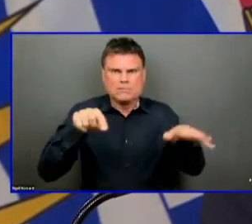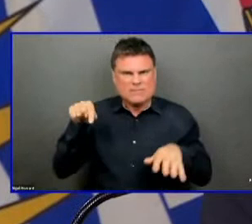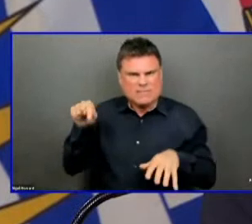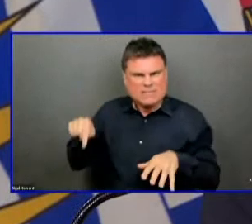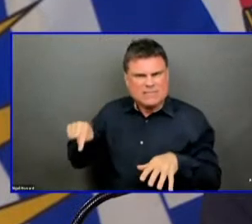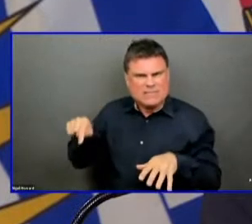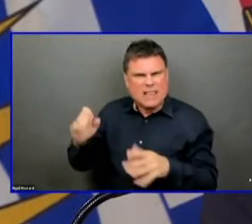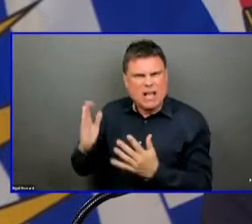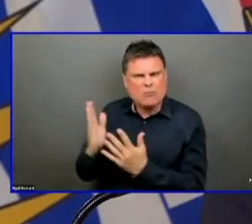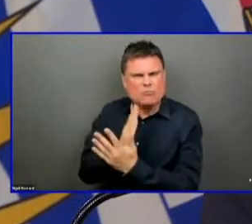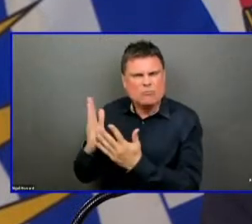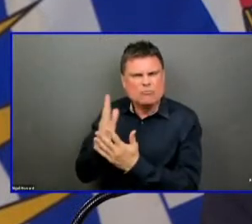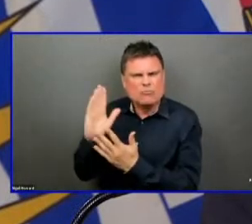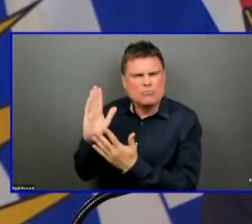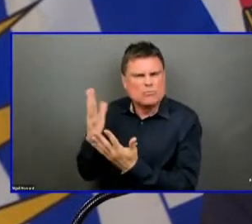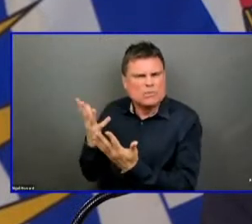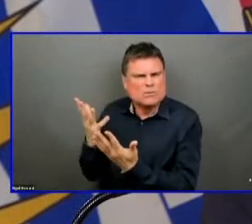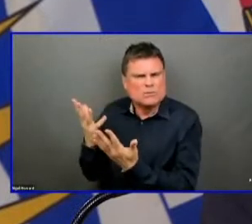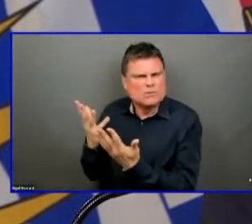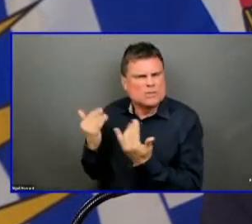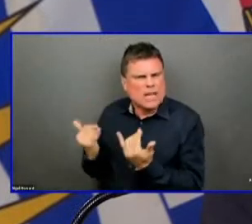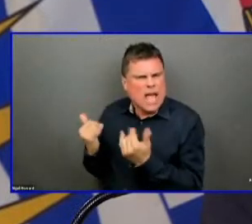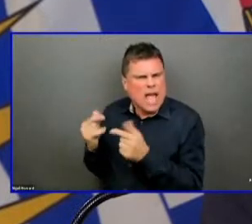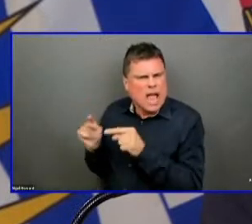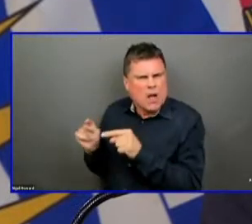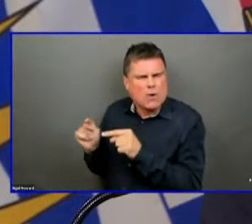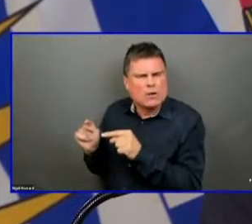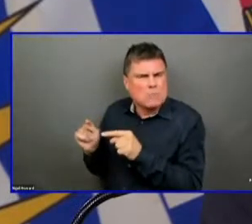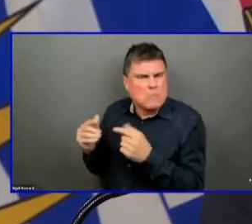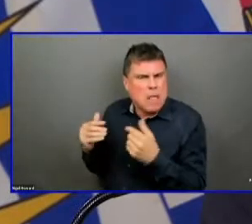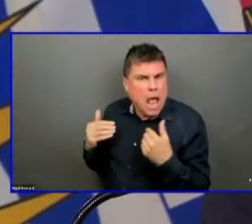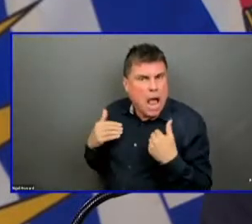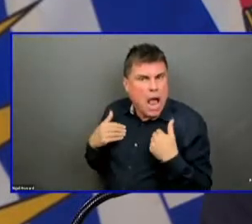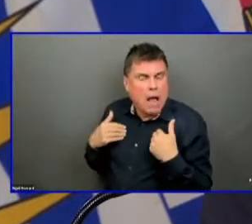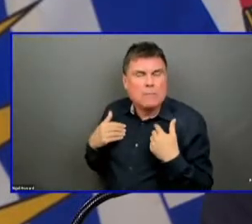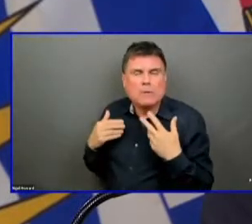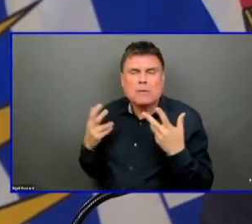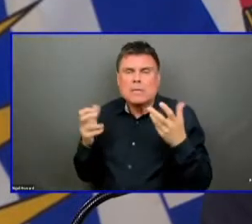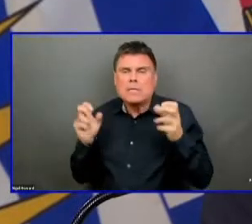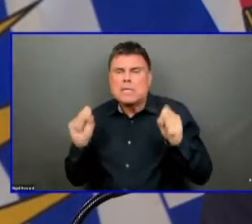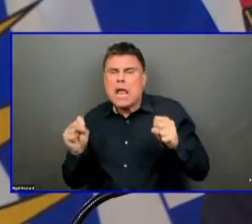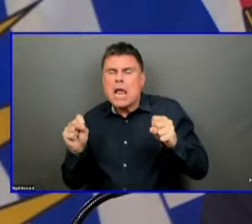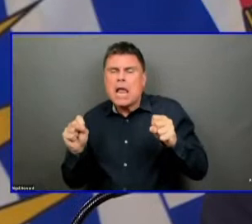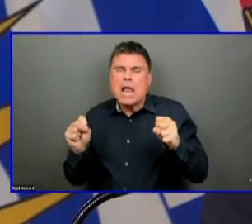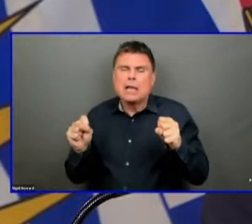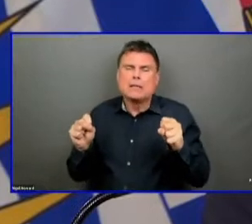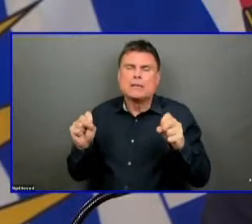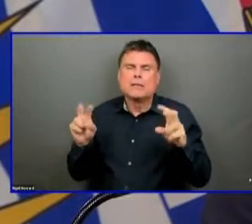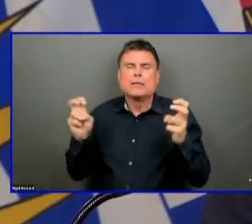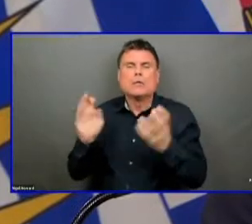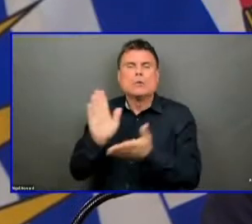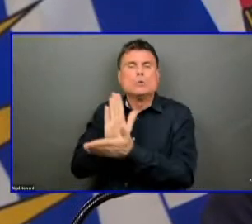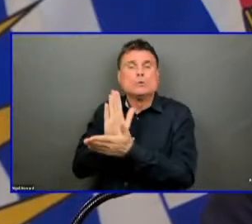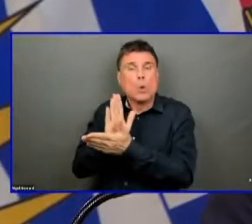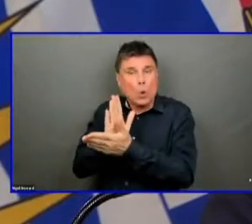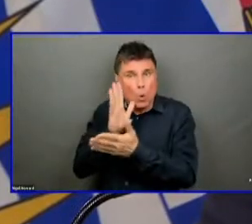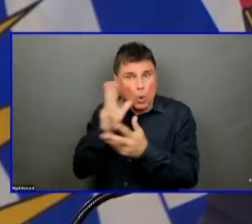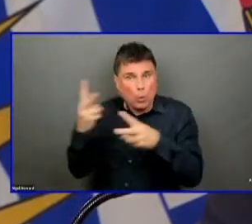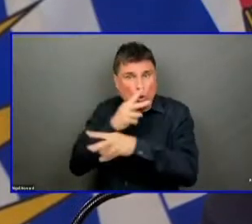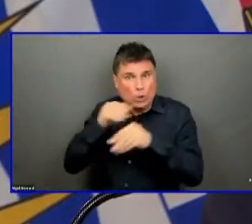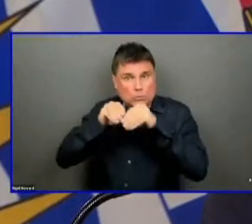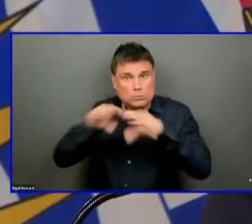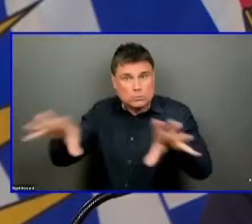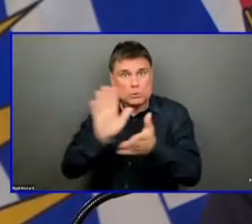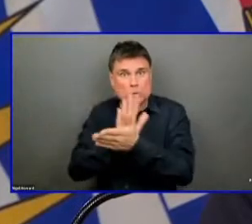a greater likelihood that we could see more transmissions happening at schools? Yeah, a really good